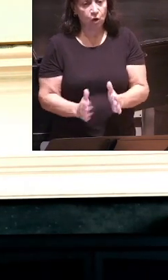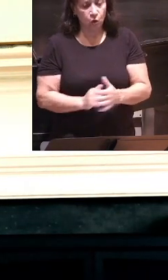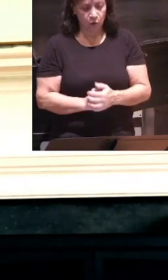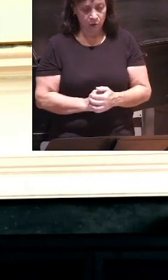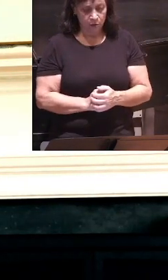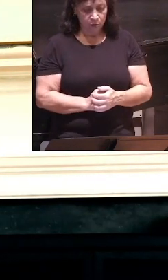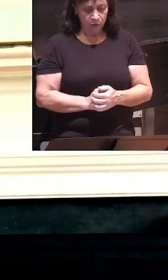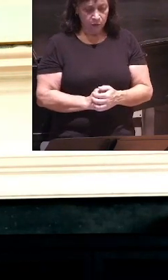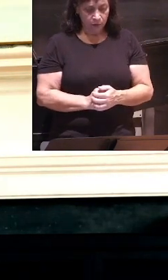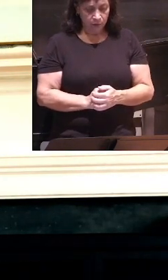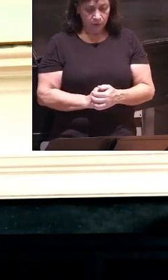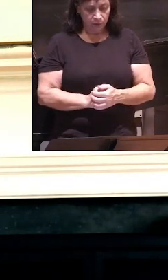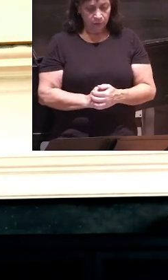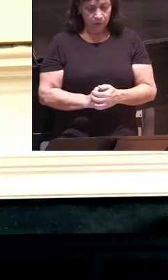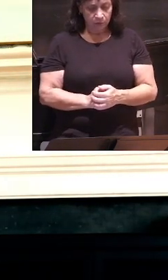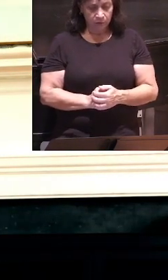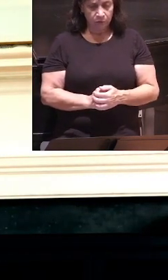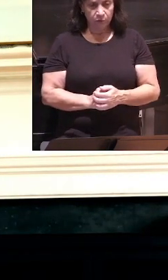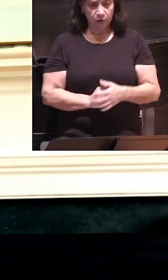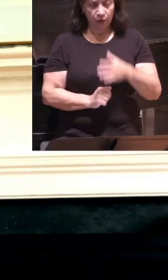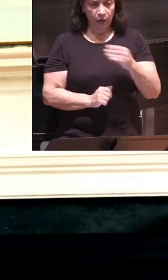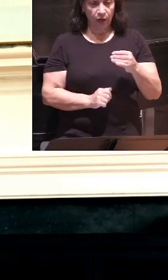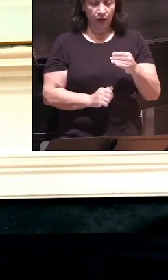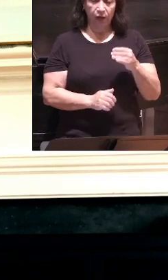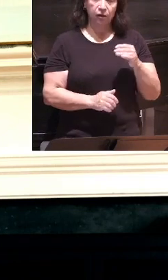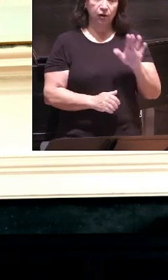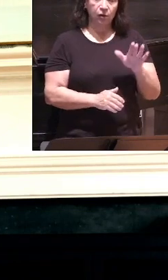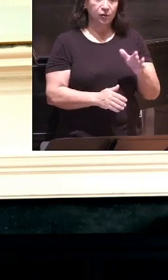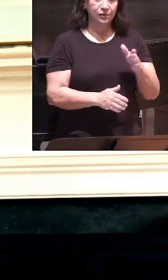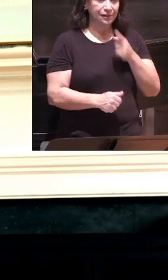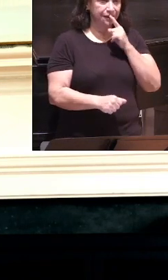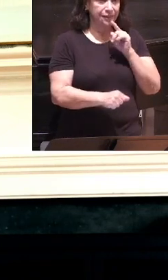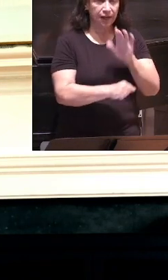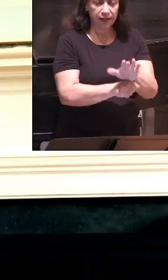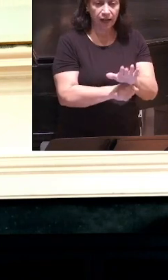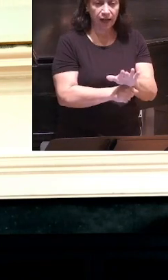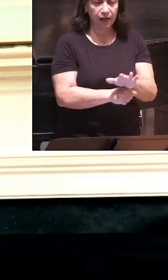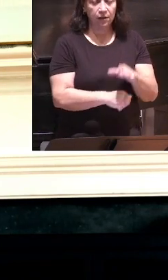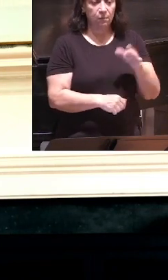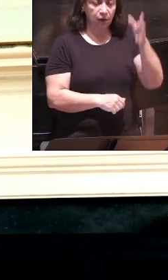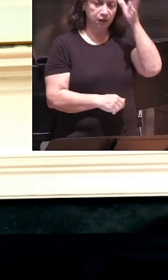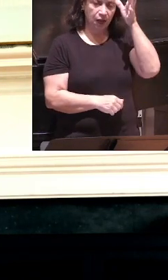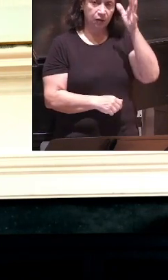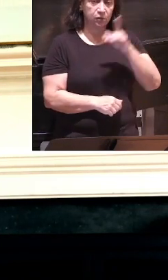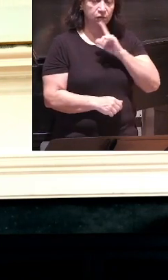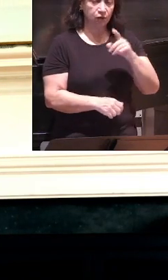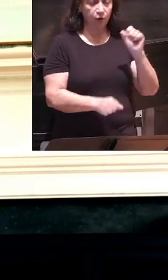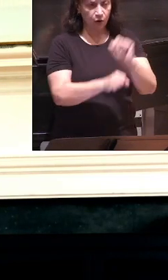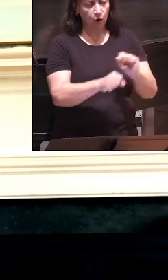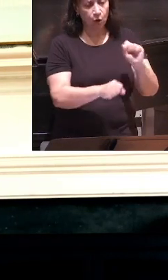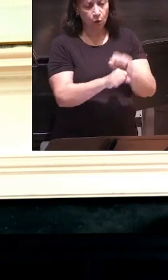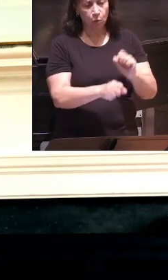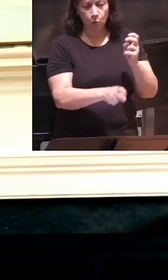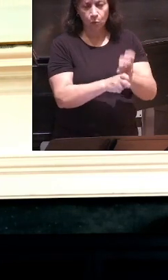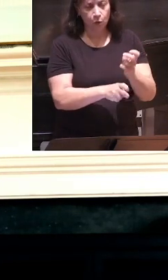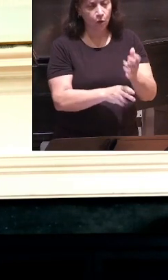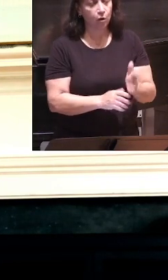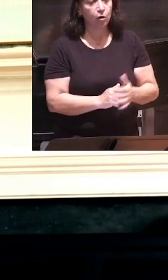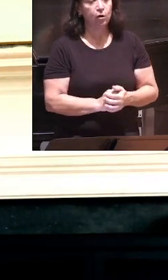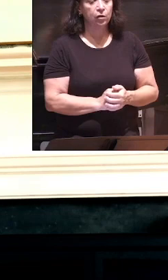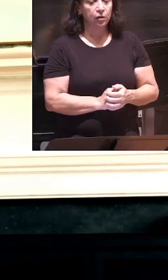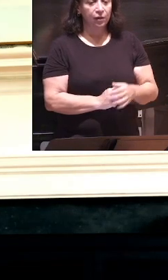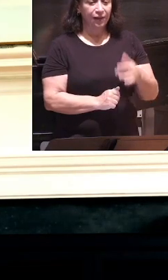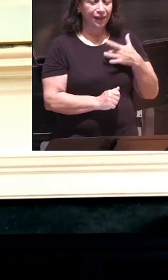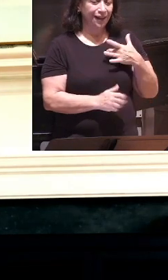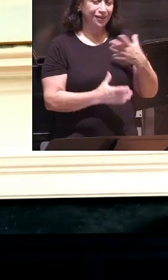thought process I had around this stuff, this dedication, I realized comes a lot from him. My dad was a very hard worker. He had a soft spot